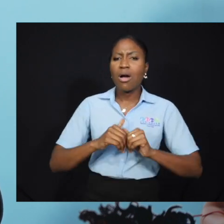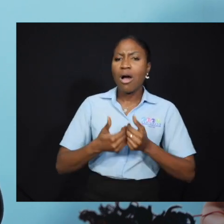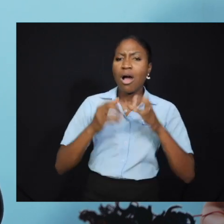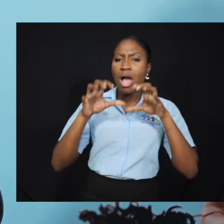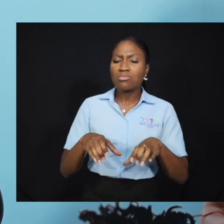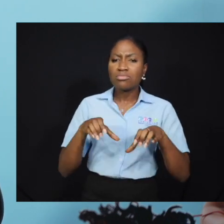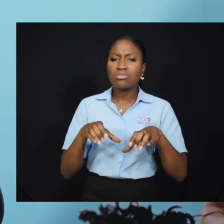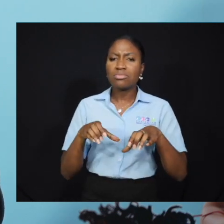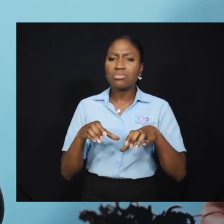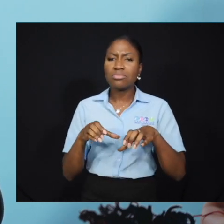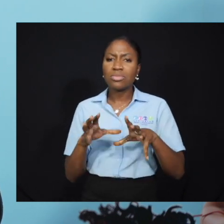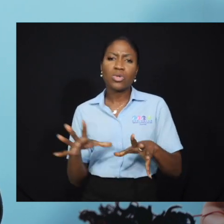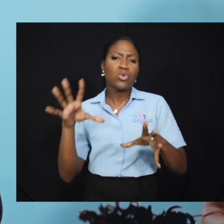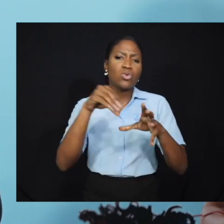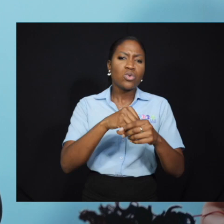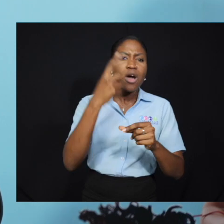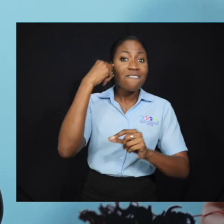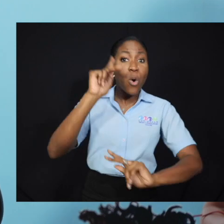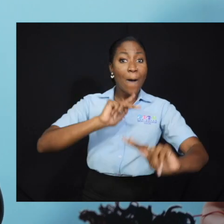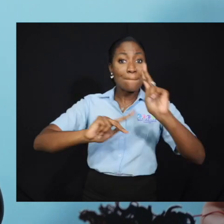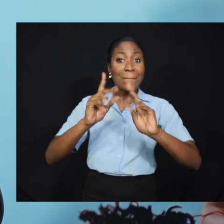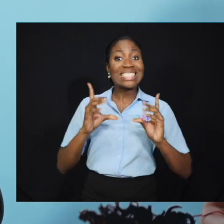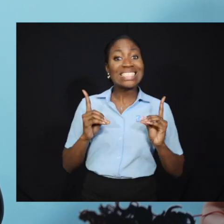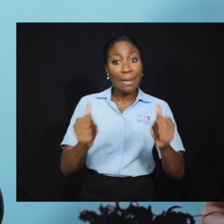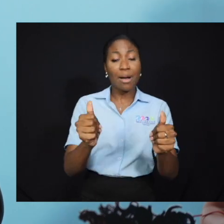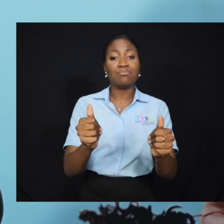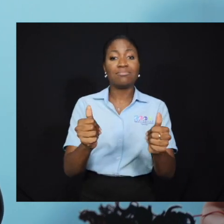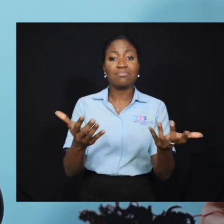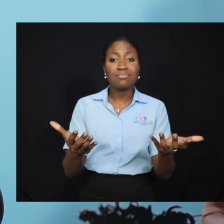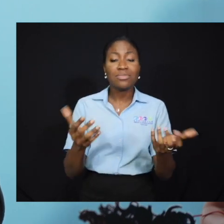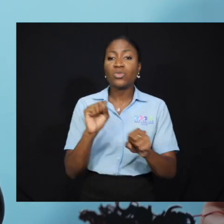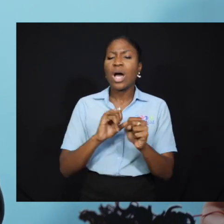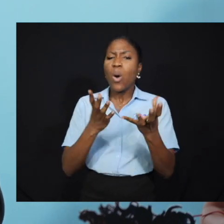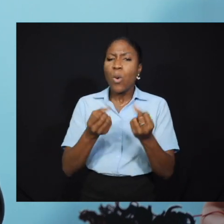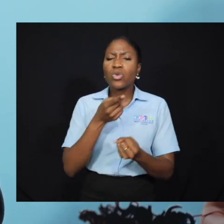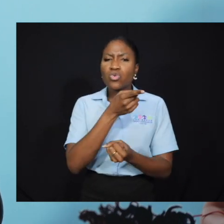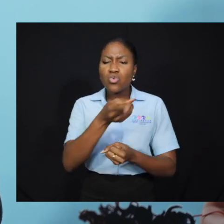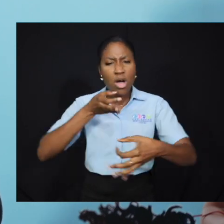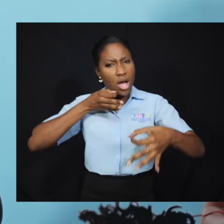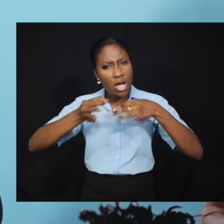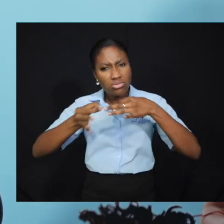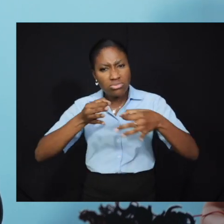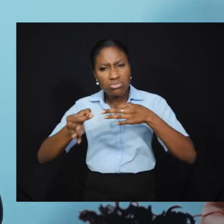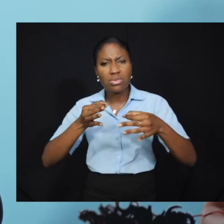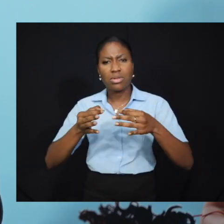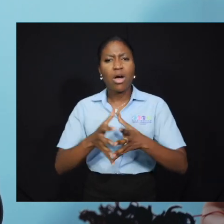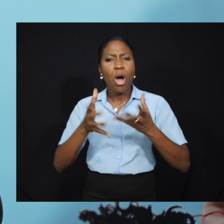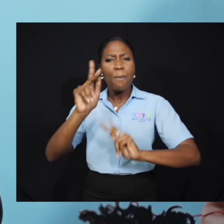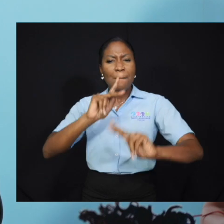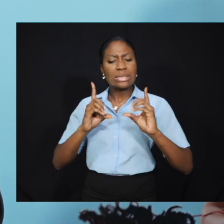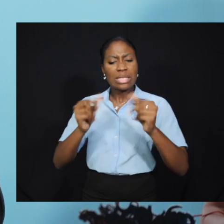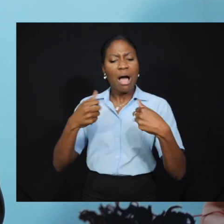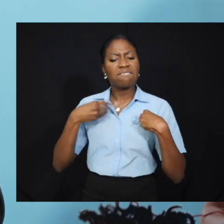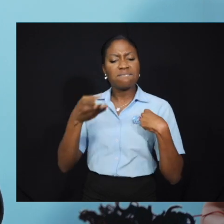the conveniences and the programs offered inclusive of programs for persons with disabilities. I would like